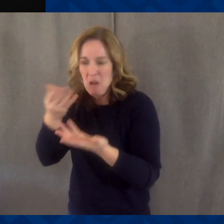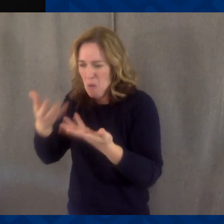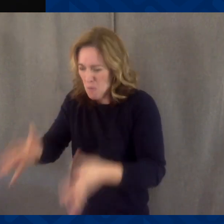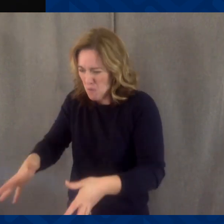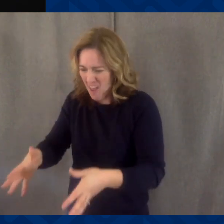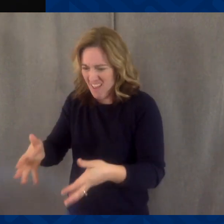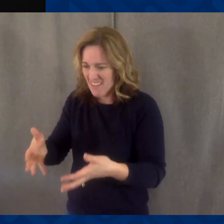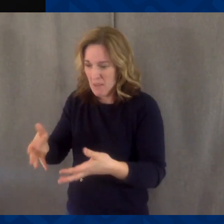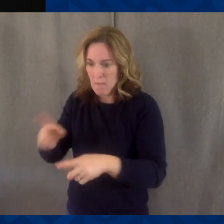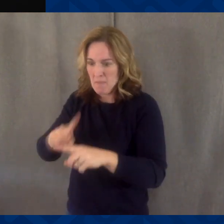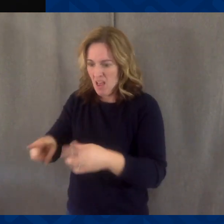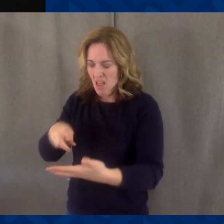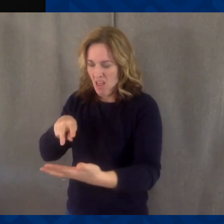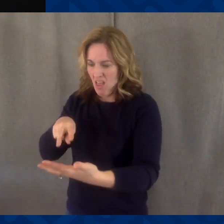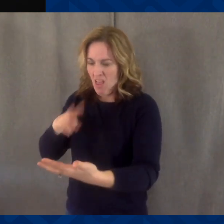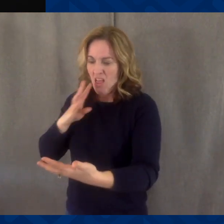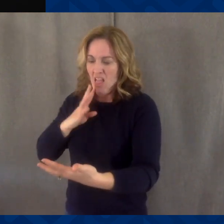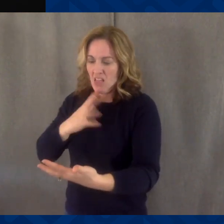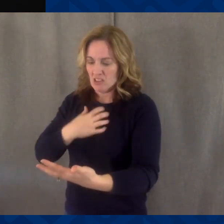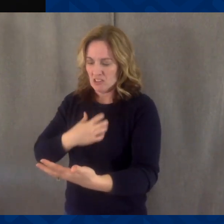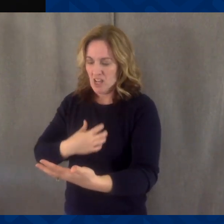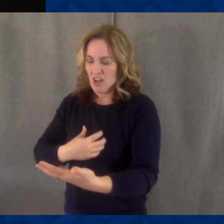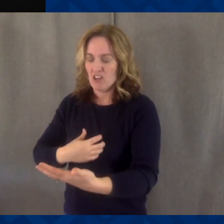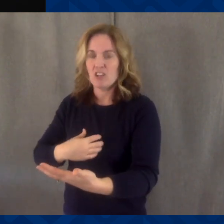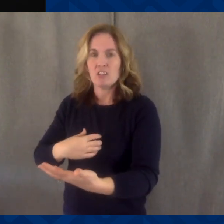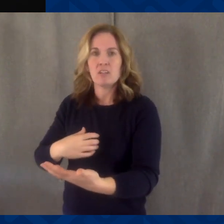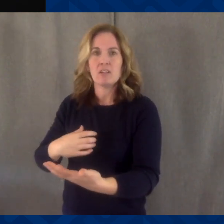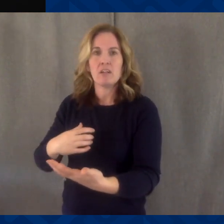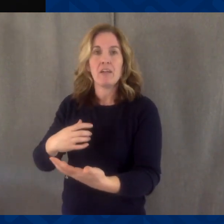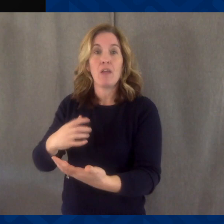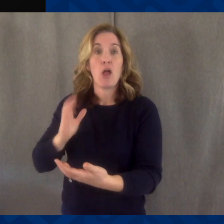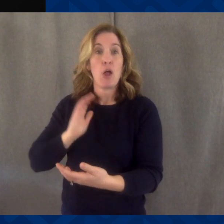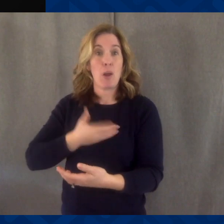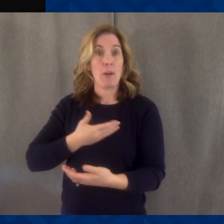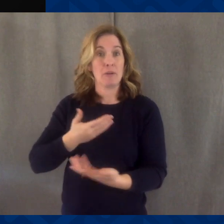We pastors, we have a fancy word for this. We call it rock bottom.